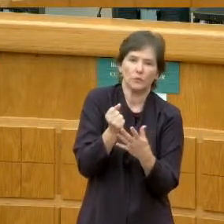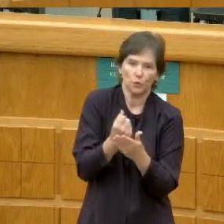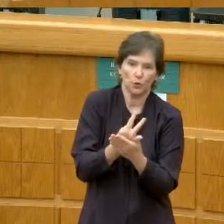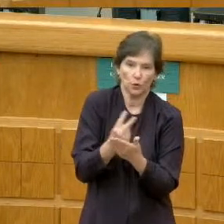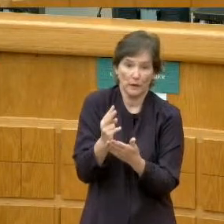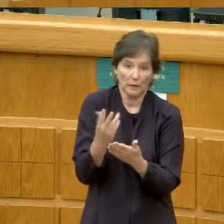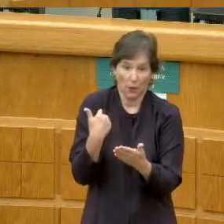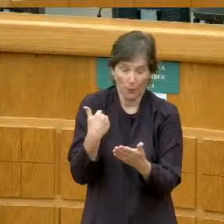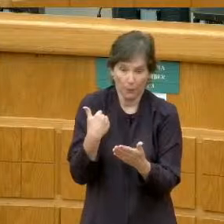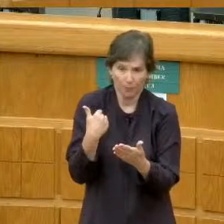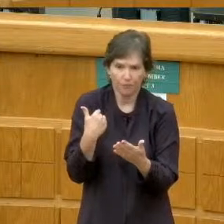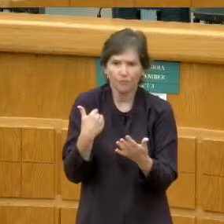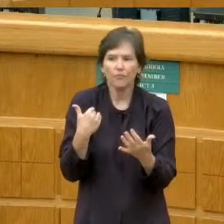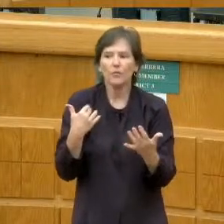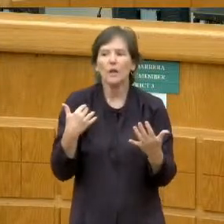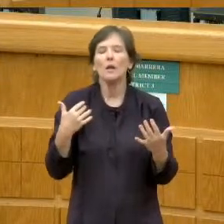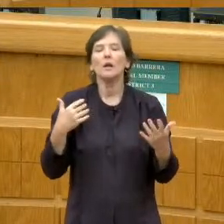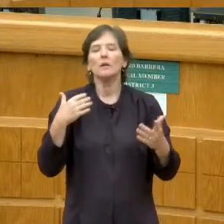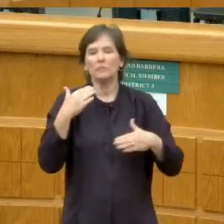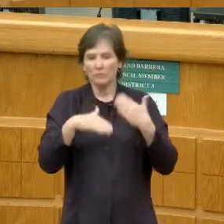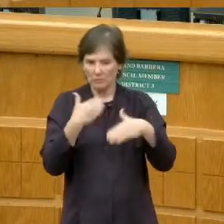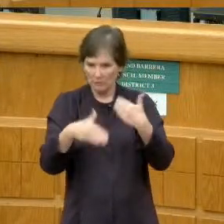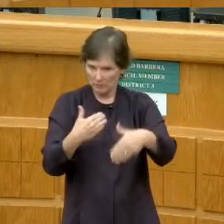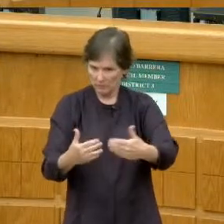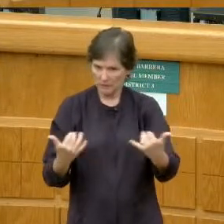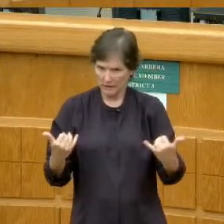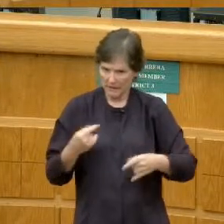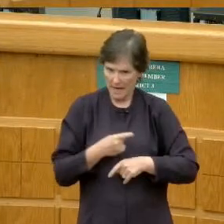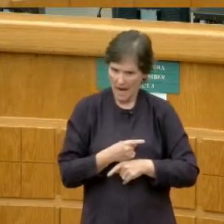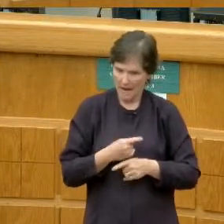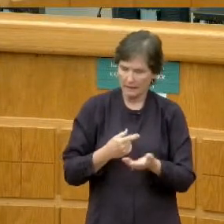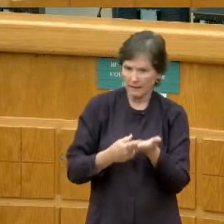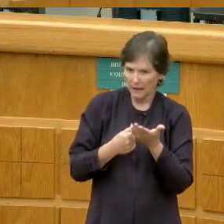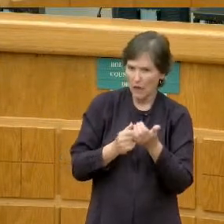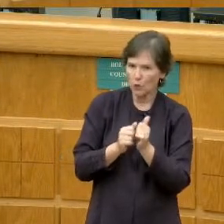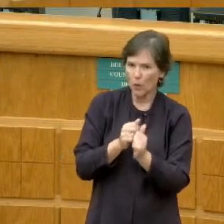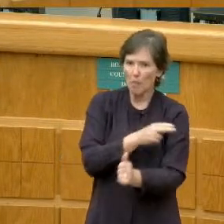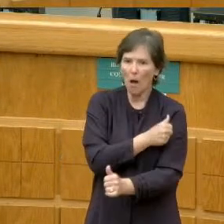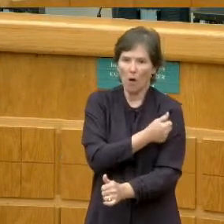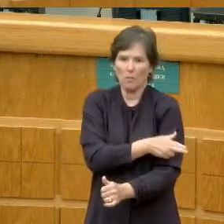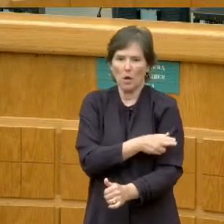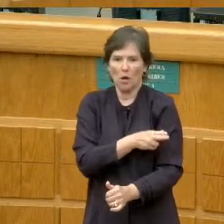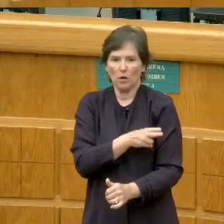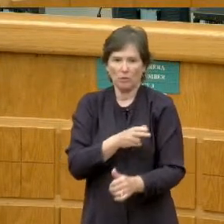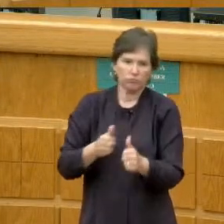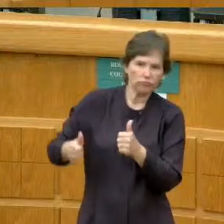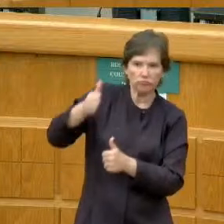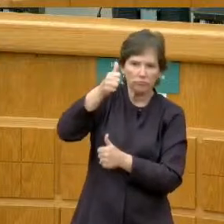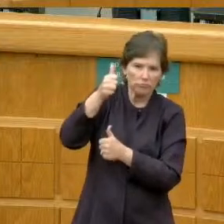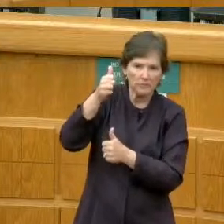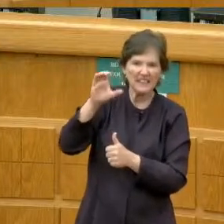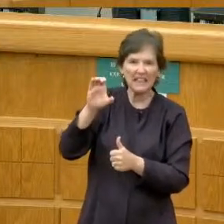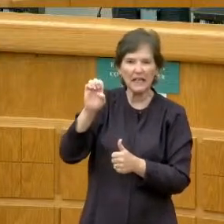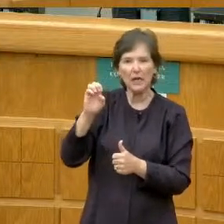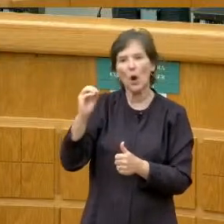CEO of one of our hospitals. I was there with the CMO, the Chief Medical Officer, and many of the